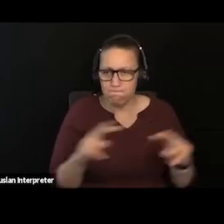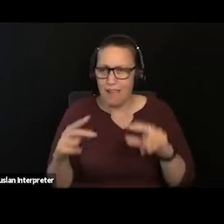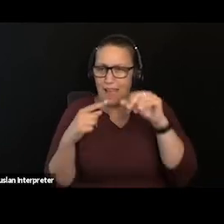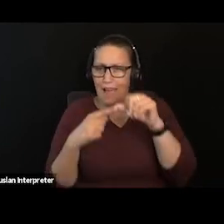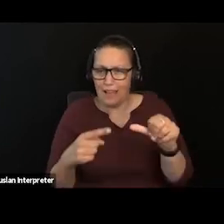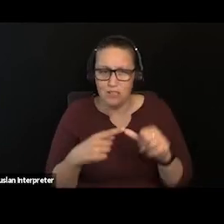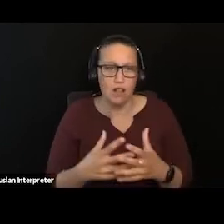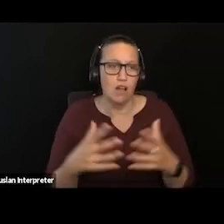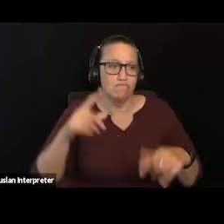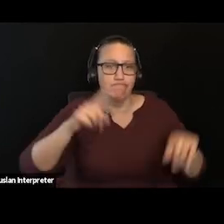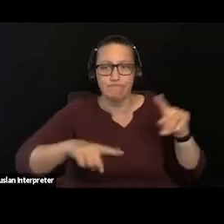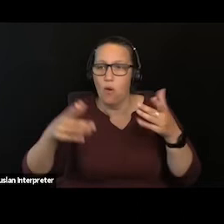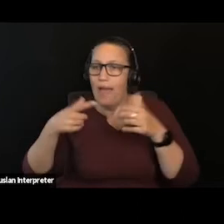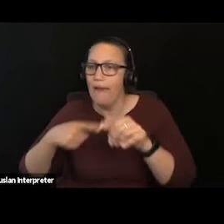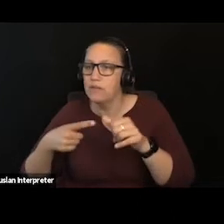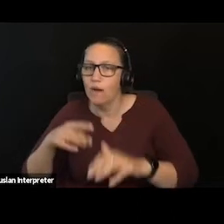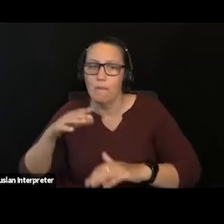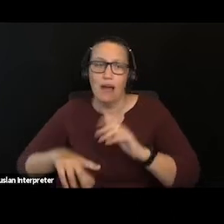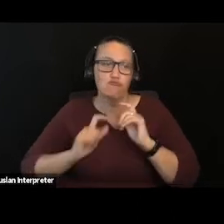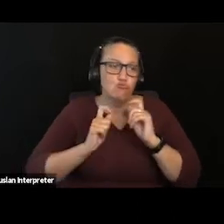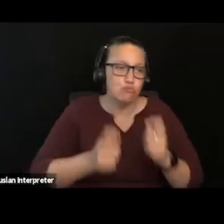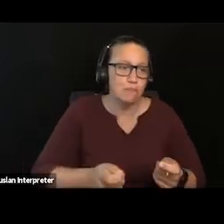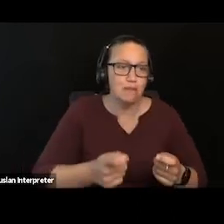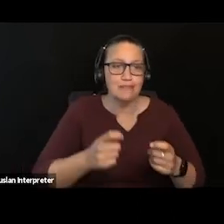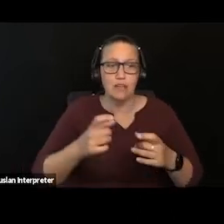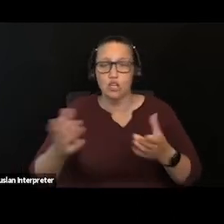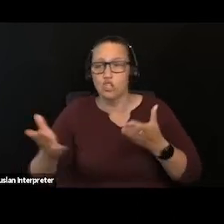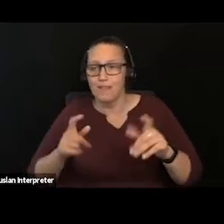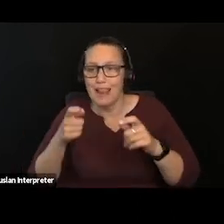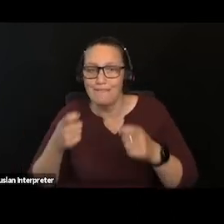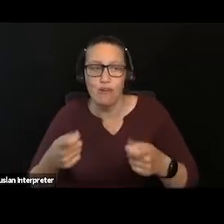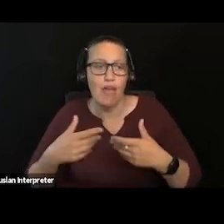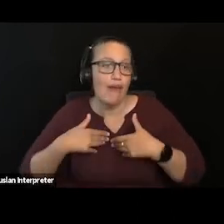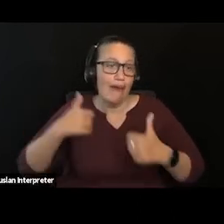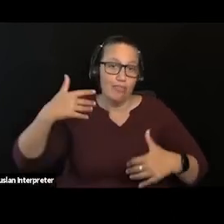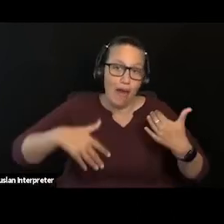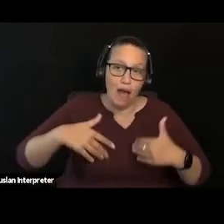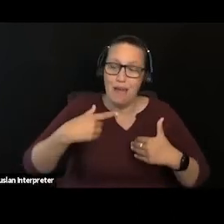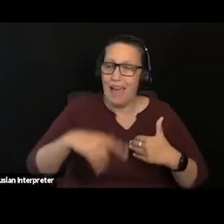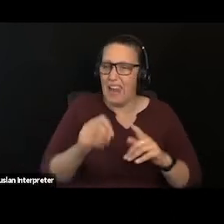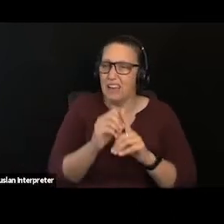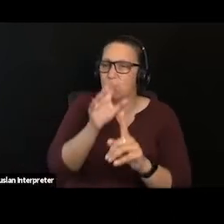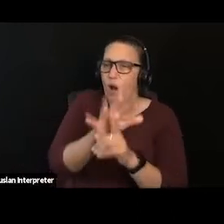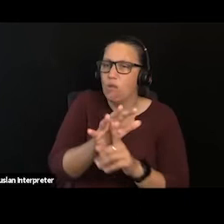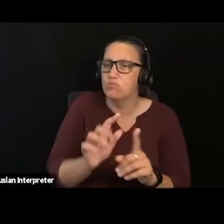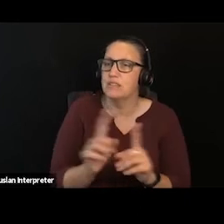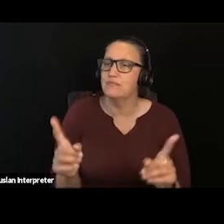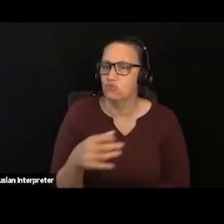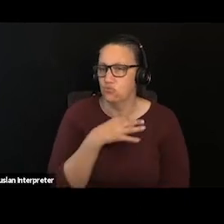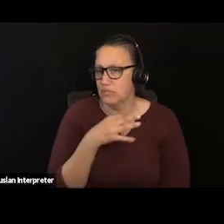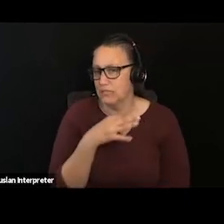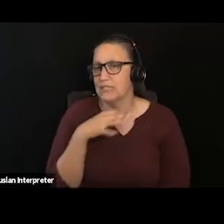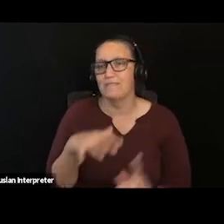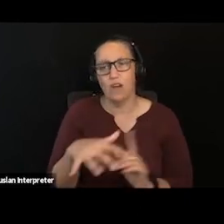service delivery, health harms of different populations, and exposure to different risk environments. It can also be used to